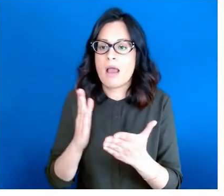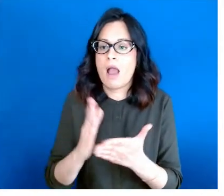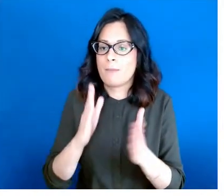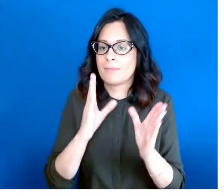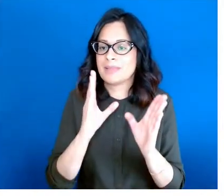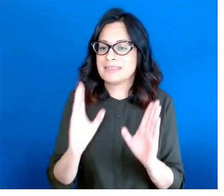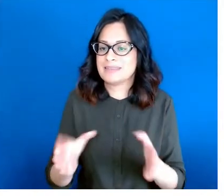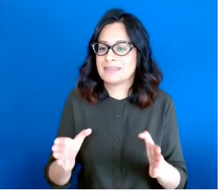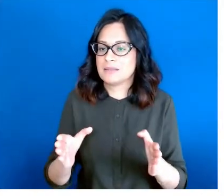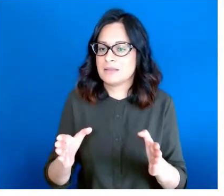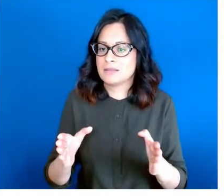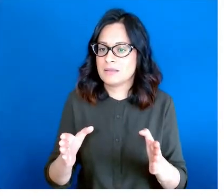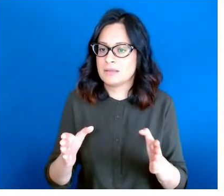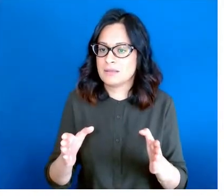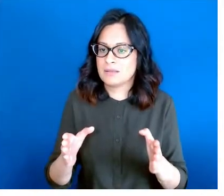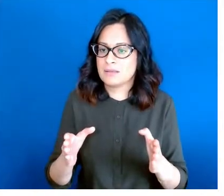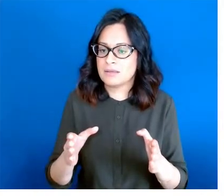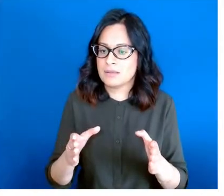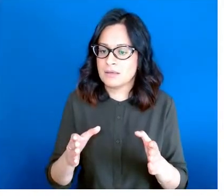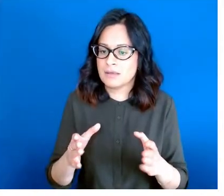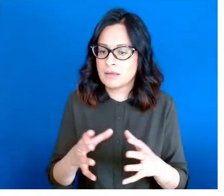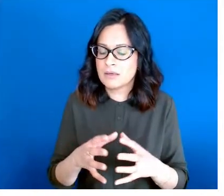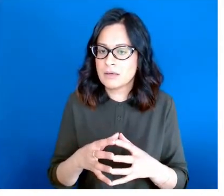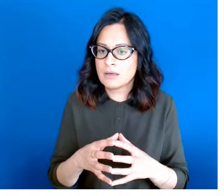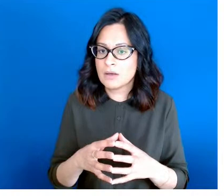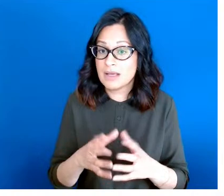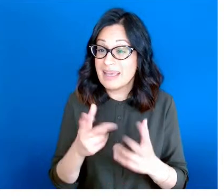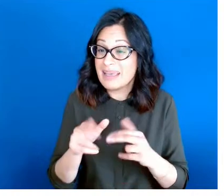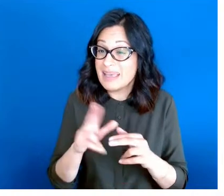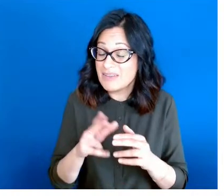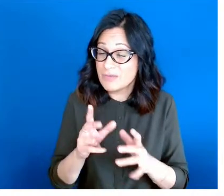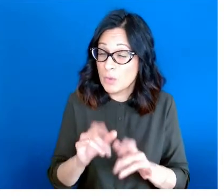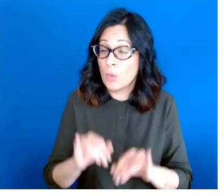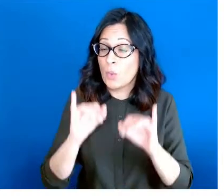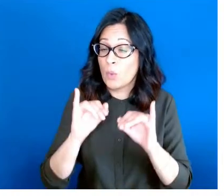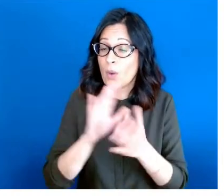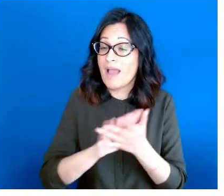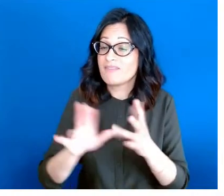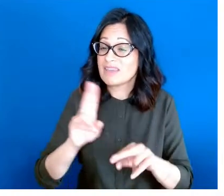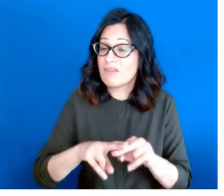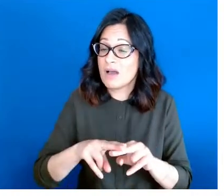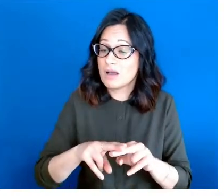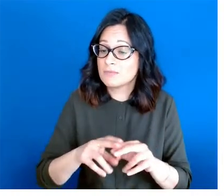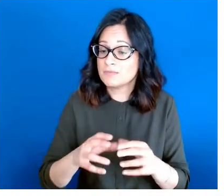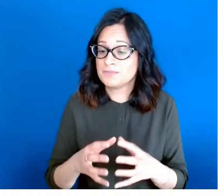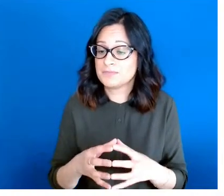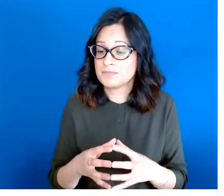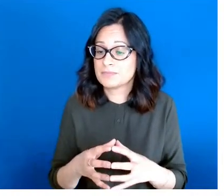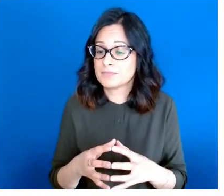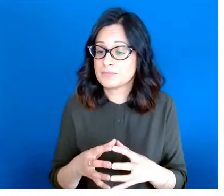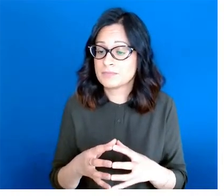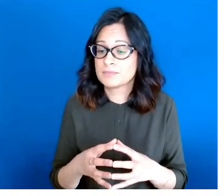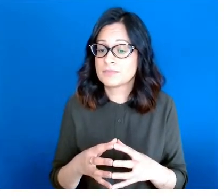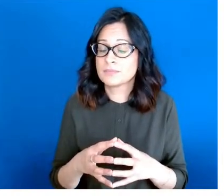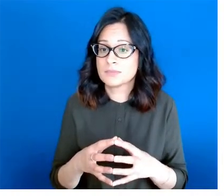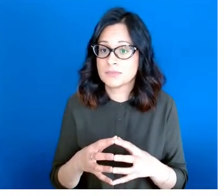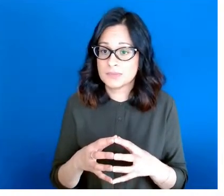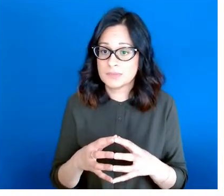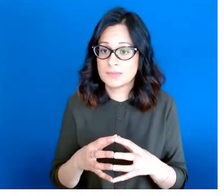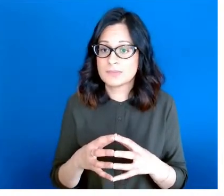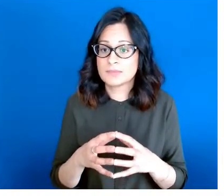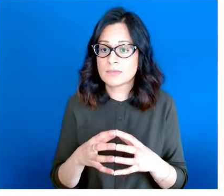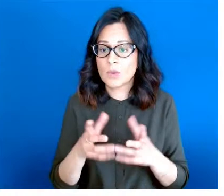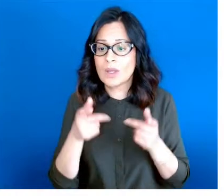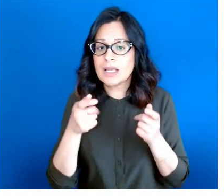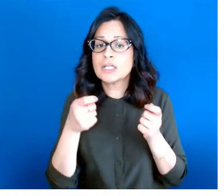have previously had significant hay fever symptoms. So we've got a few questions here about treatment